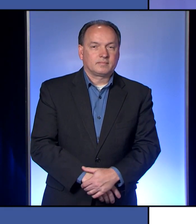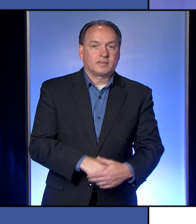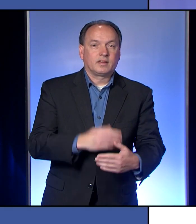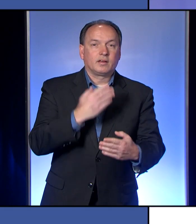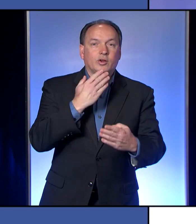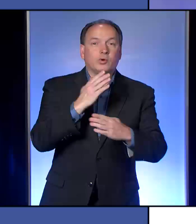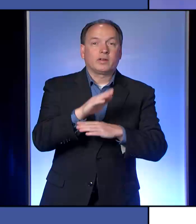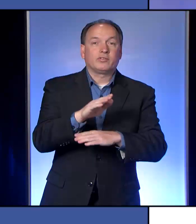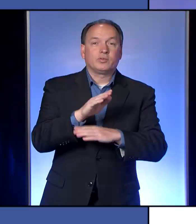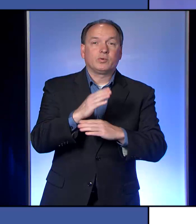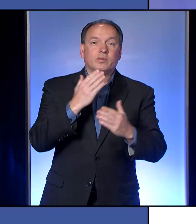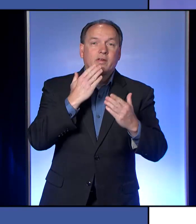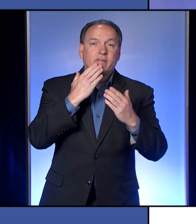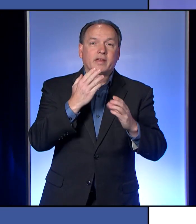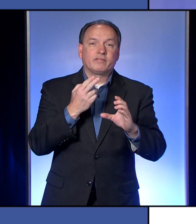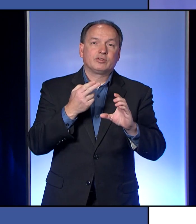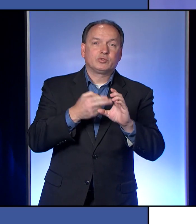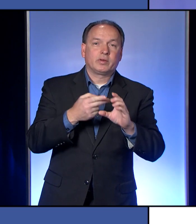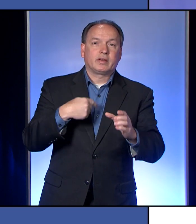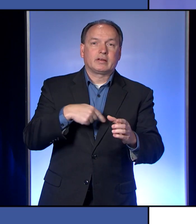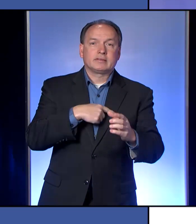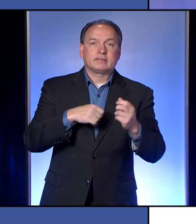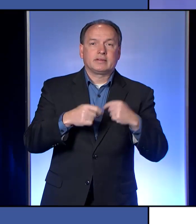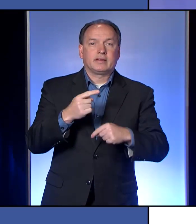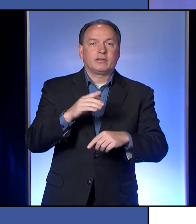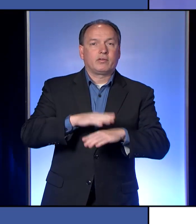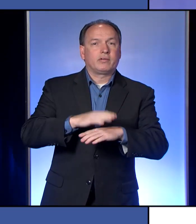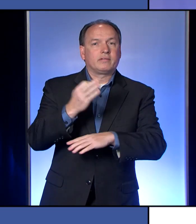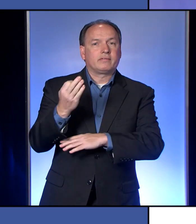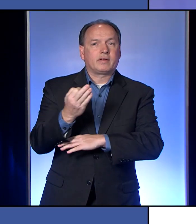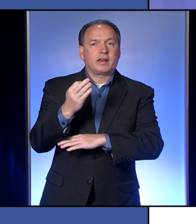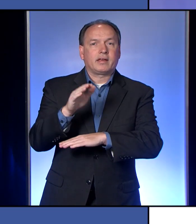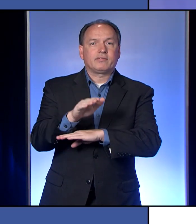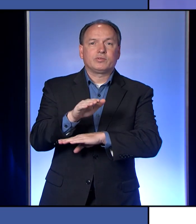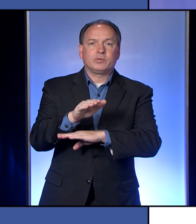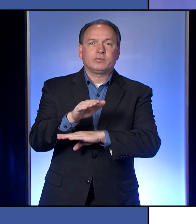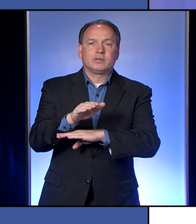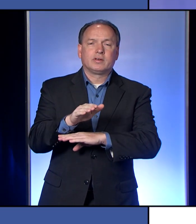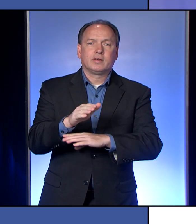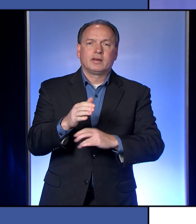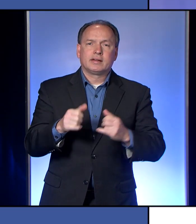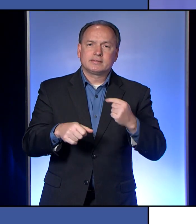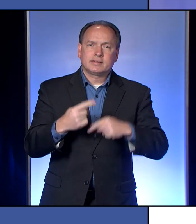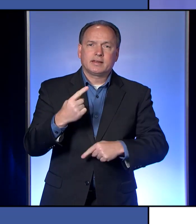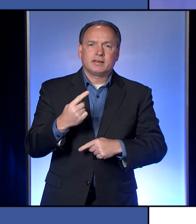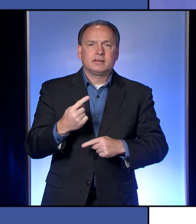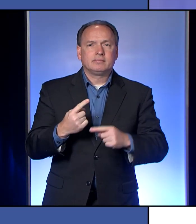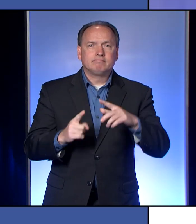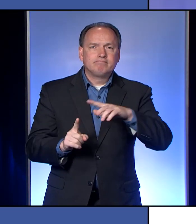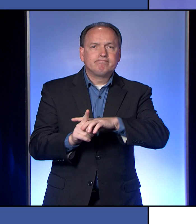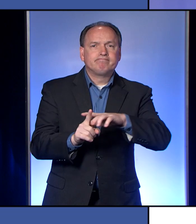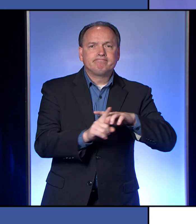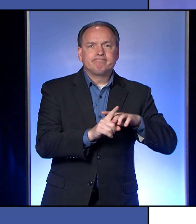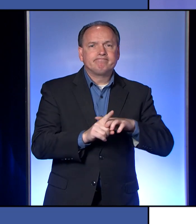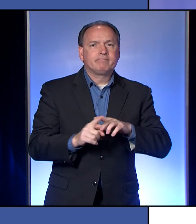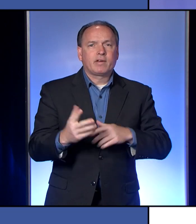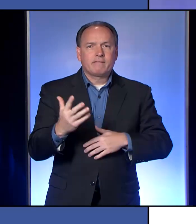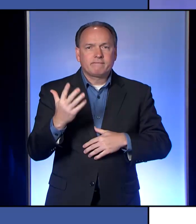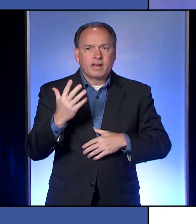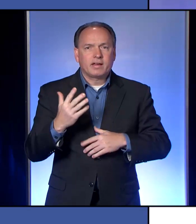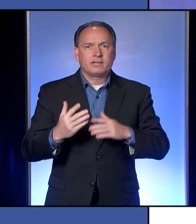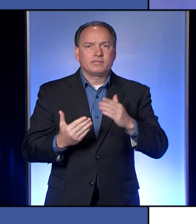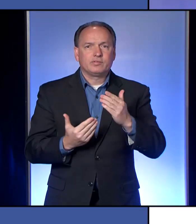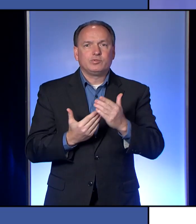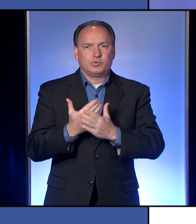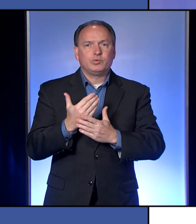Good afternoon, and thank you for joining me here on Friday afternoon. We have 5 new positive cases of COVID-19 in